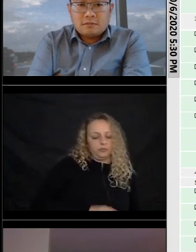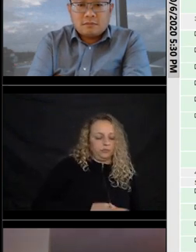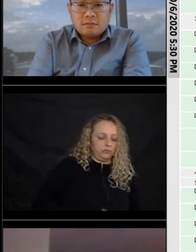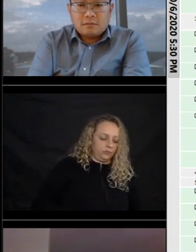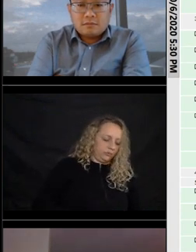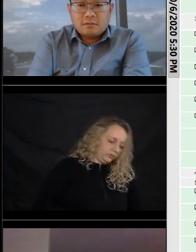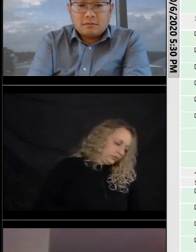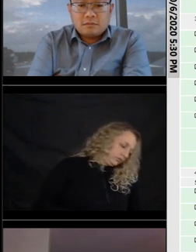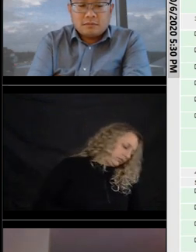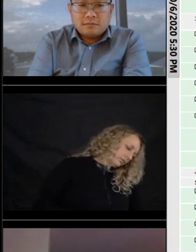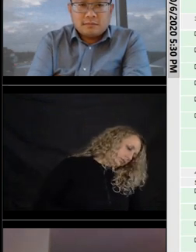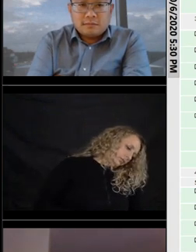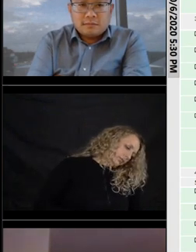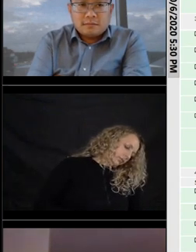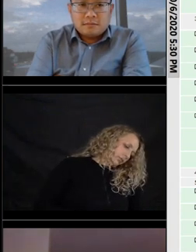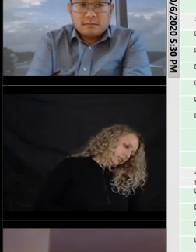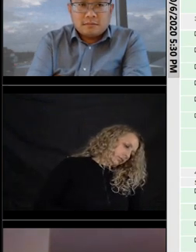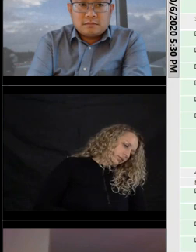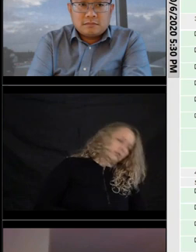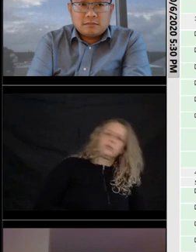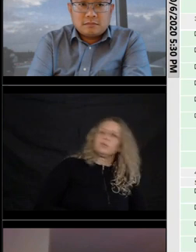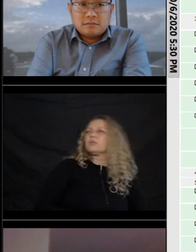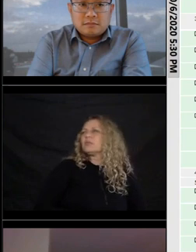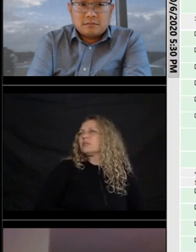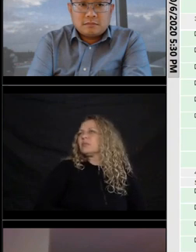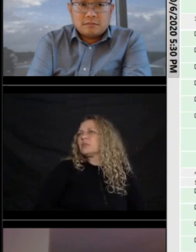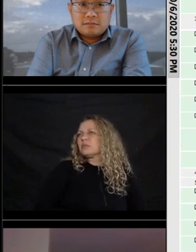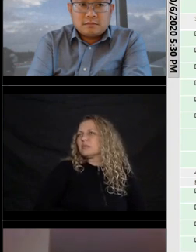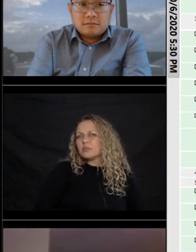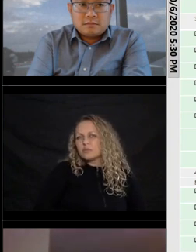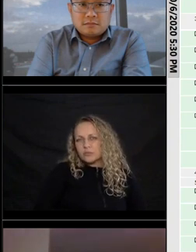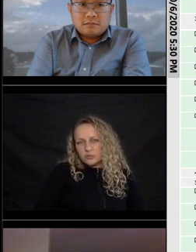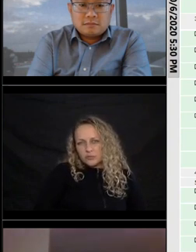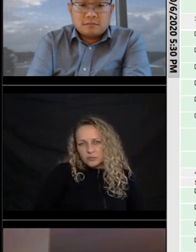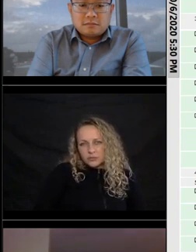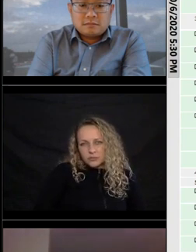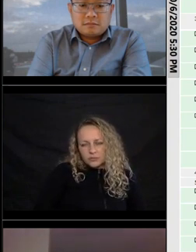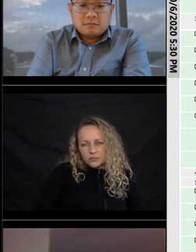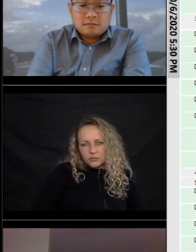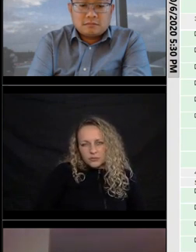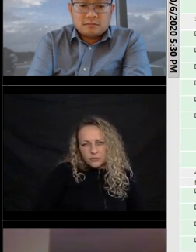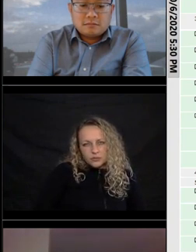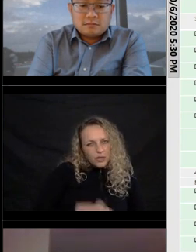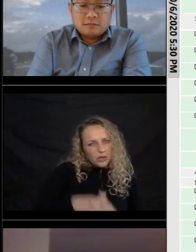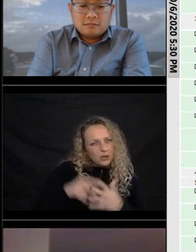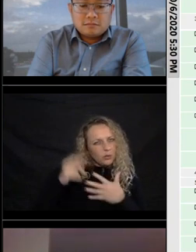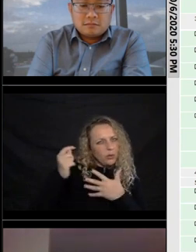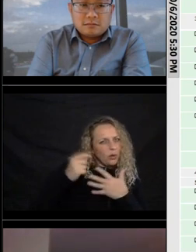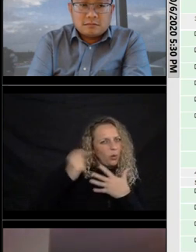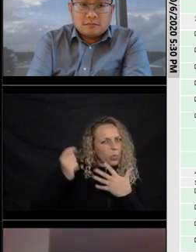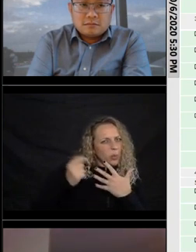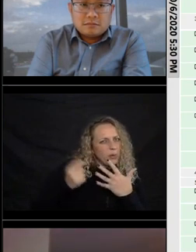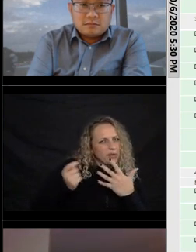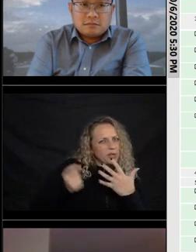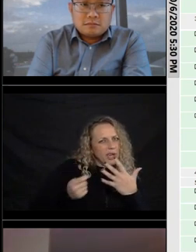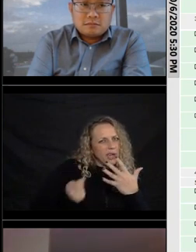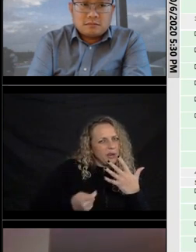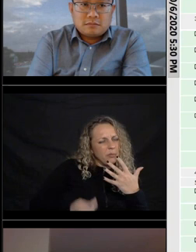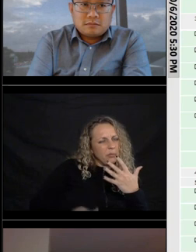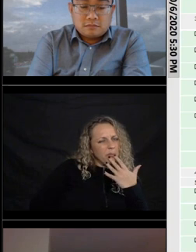Will it be, opened up for discussion as we go through each item? So it's